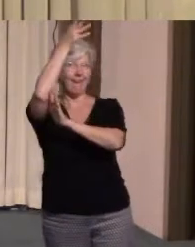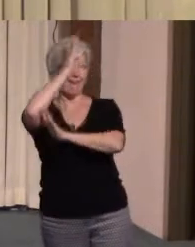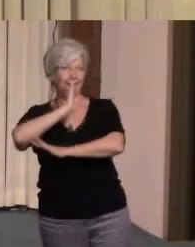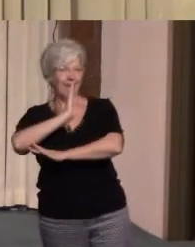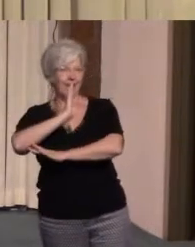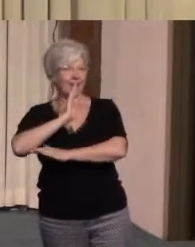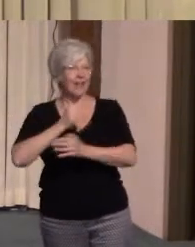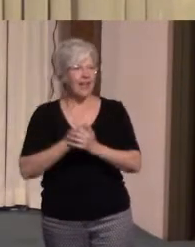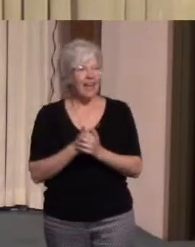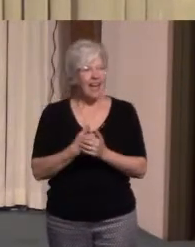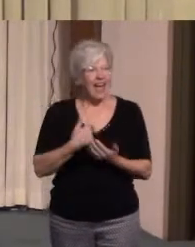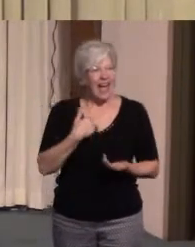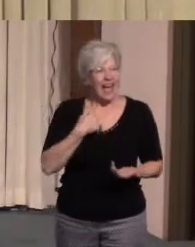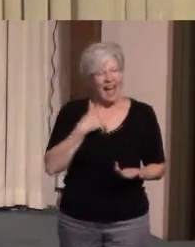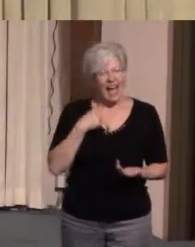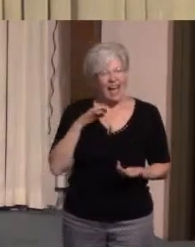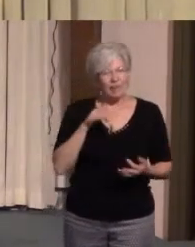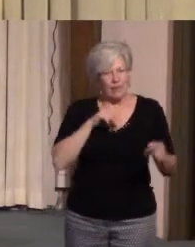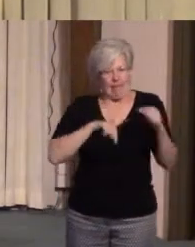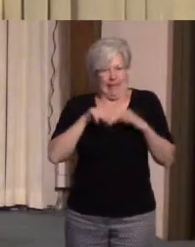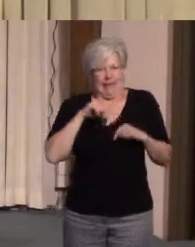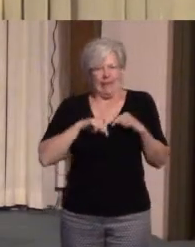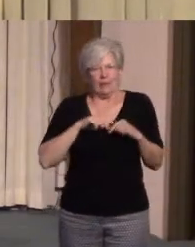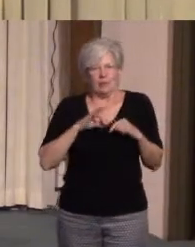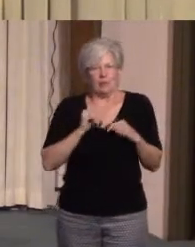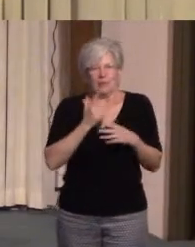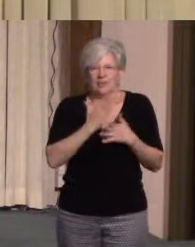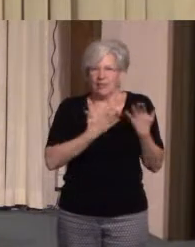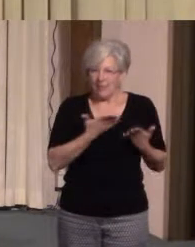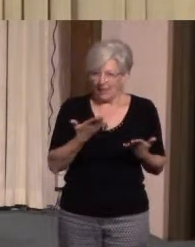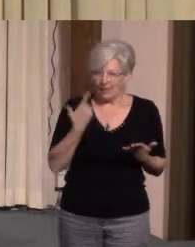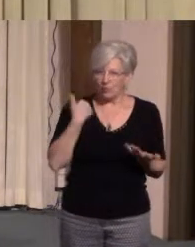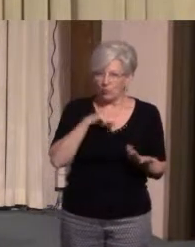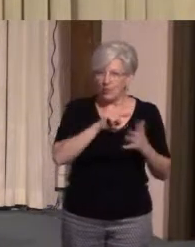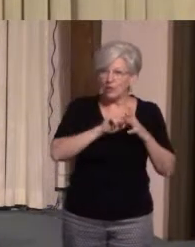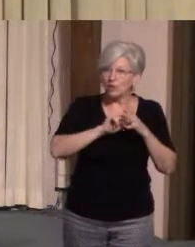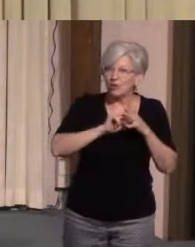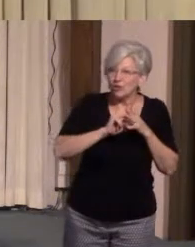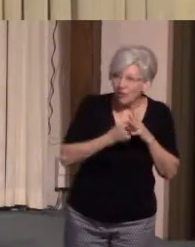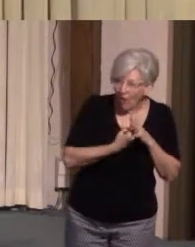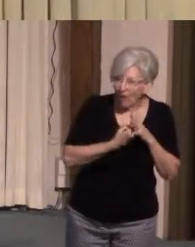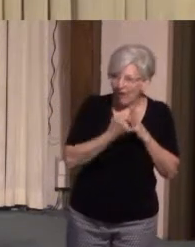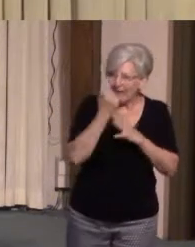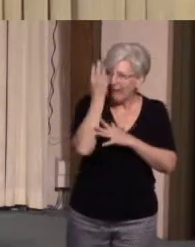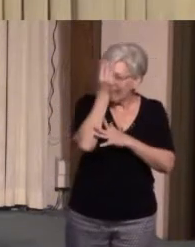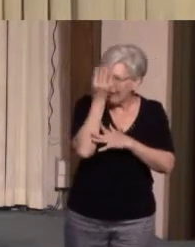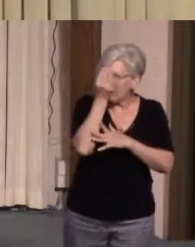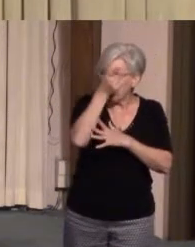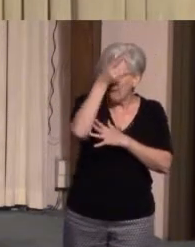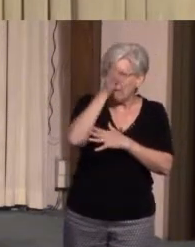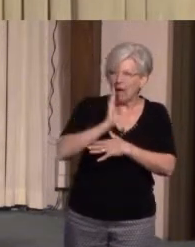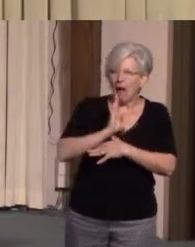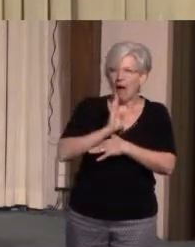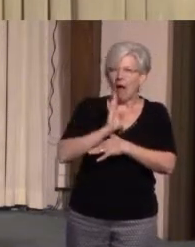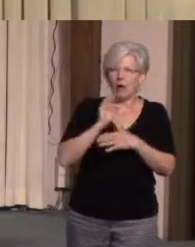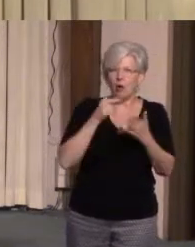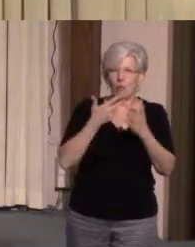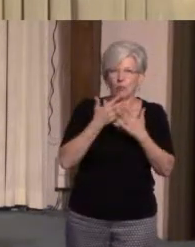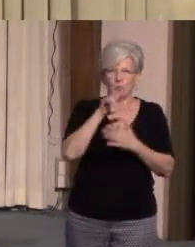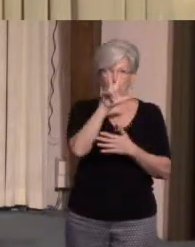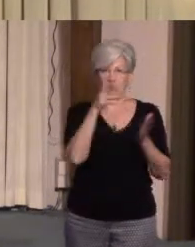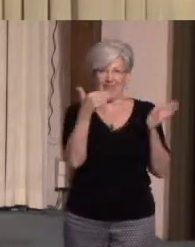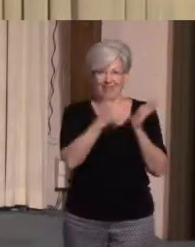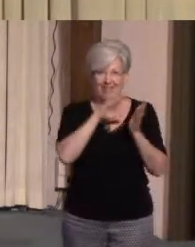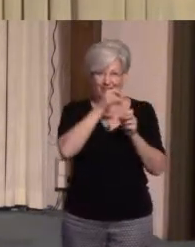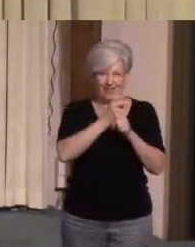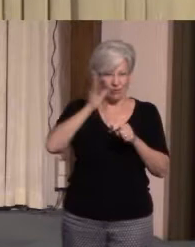helpful with this concept that we call God. And I have to go back to some of those things that we started